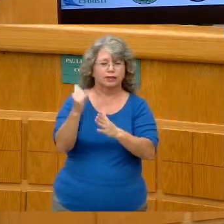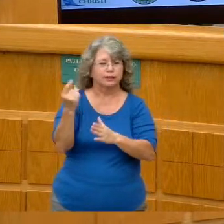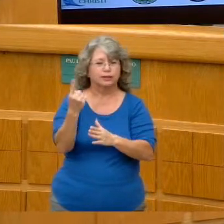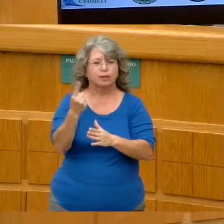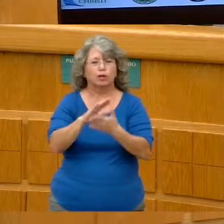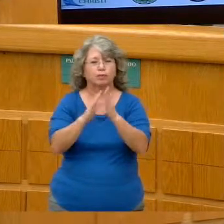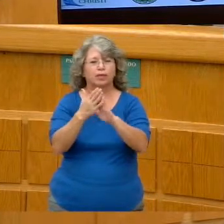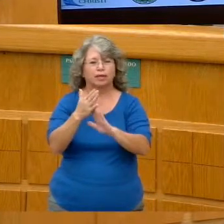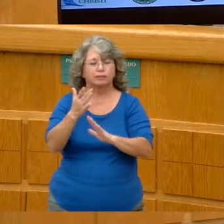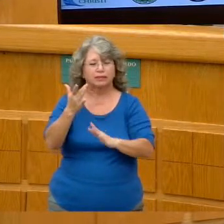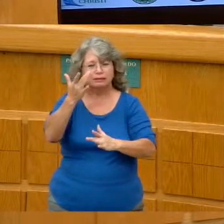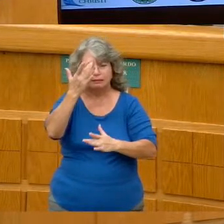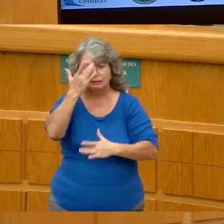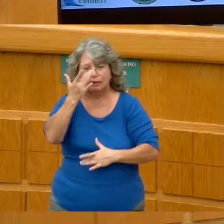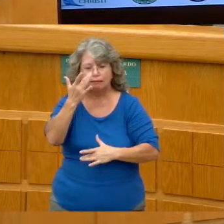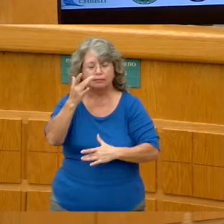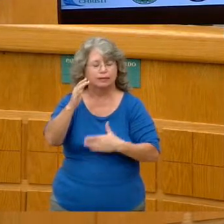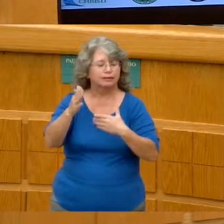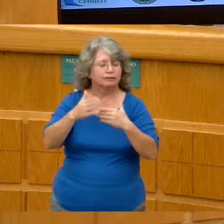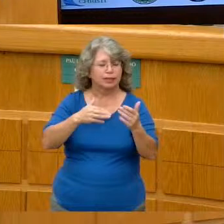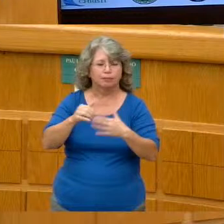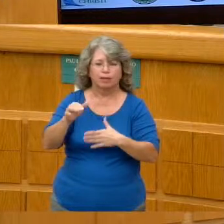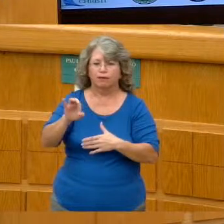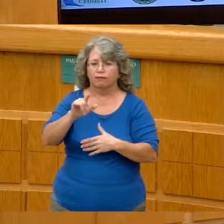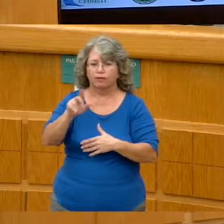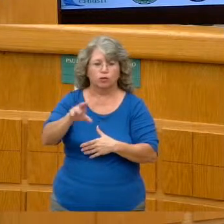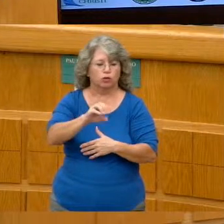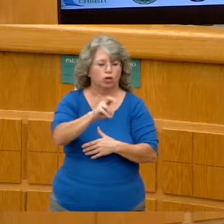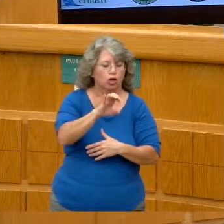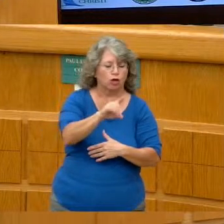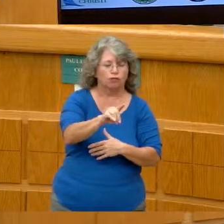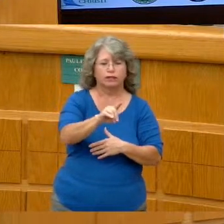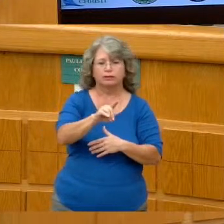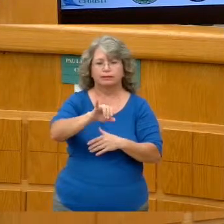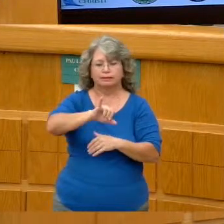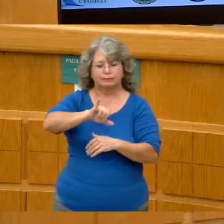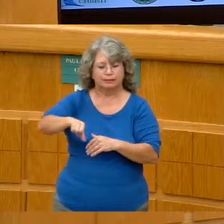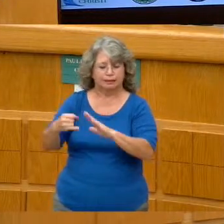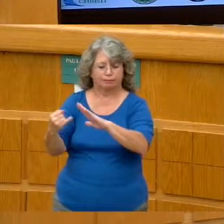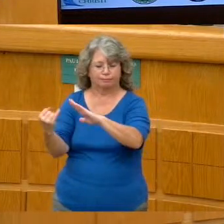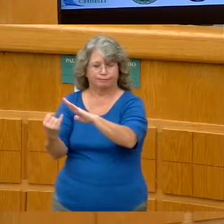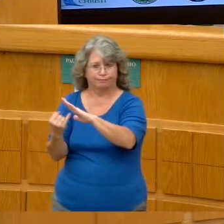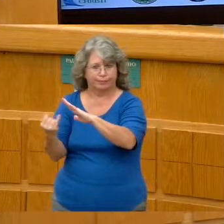see households of families all getting COVID-19 because of one family member.